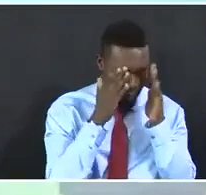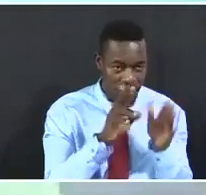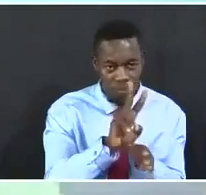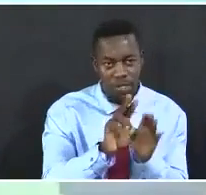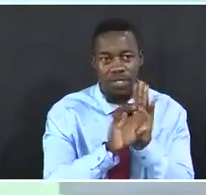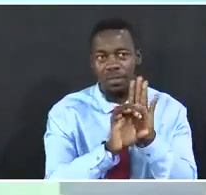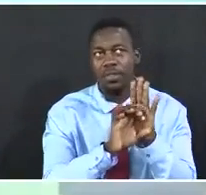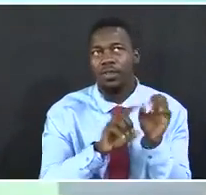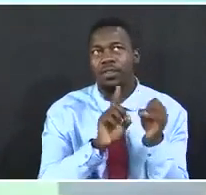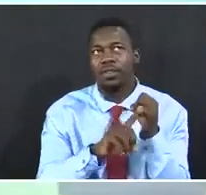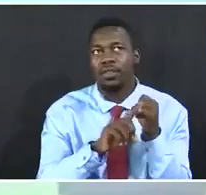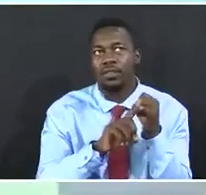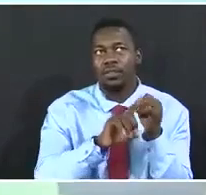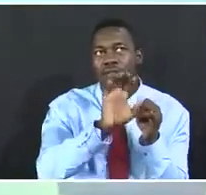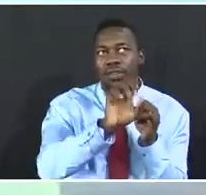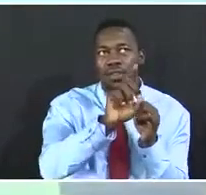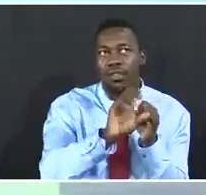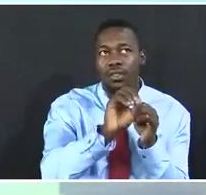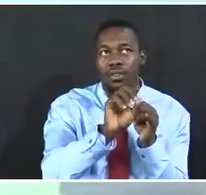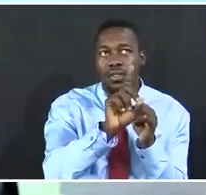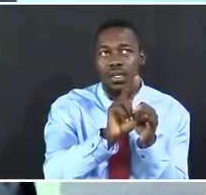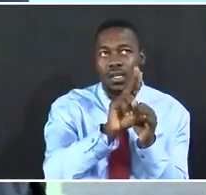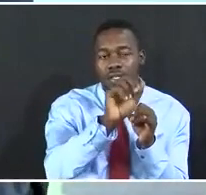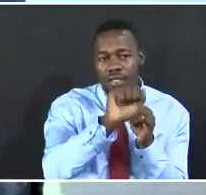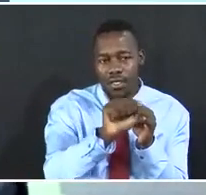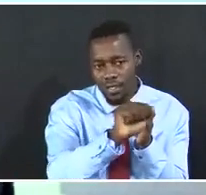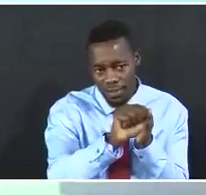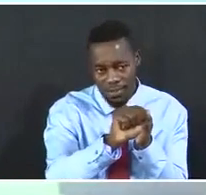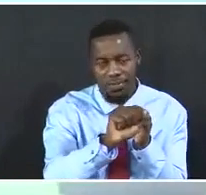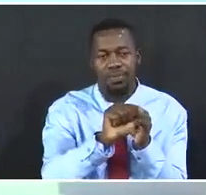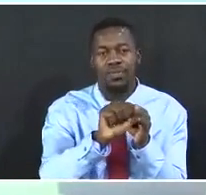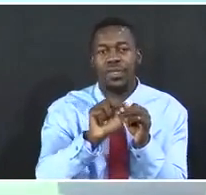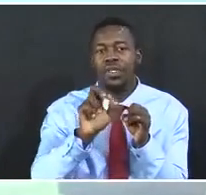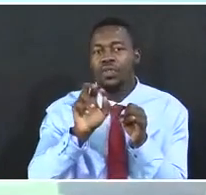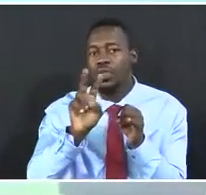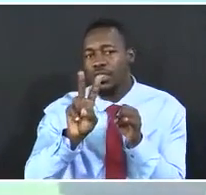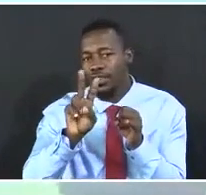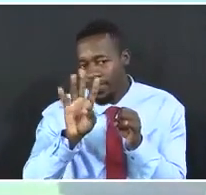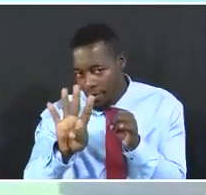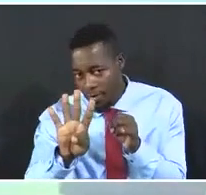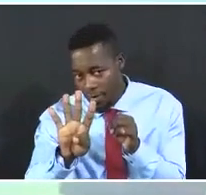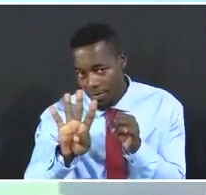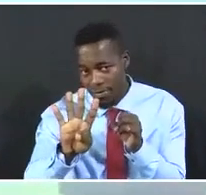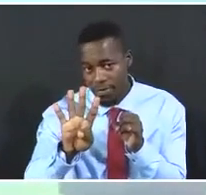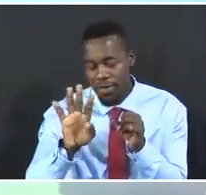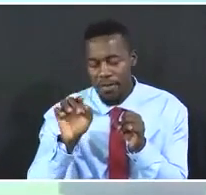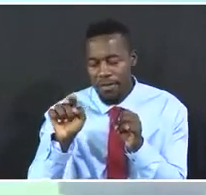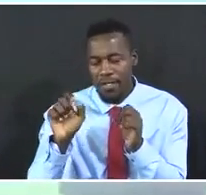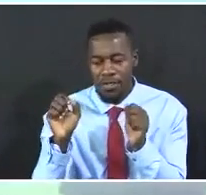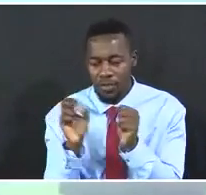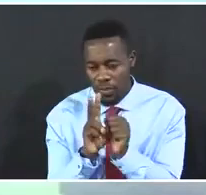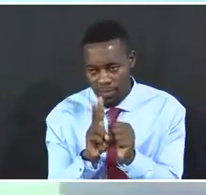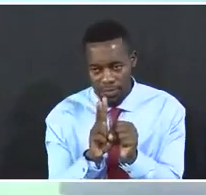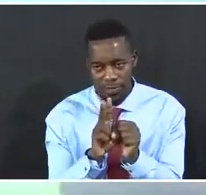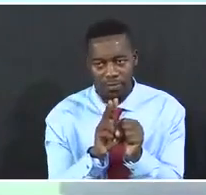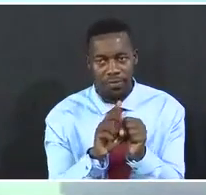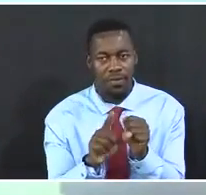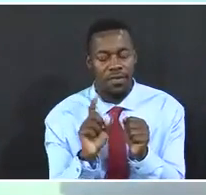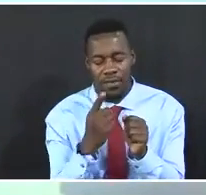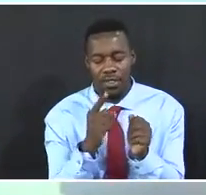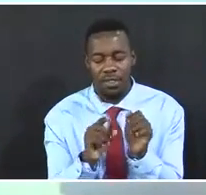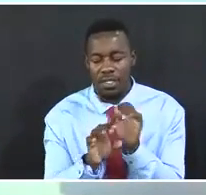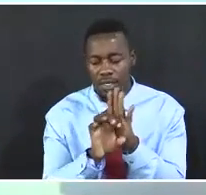first one is Exodus 24, verse 12. Exodus 24, verse 12. And